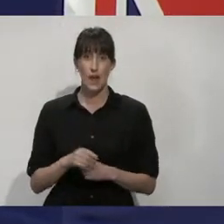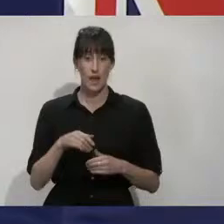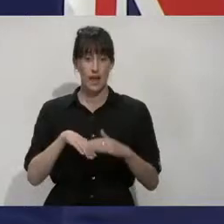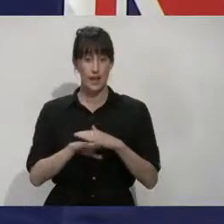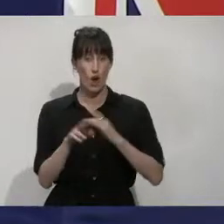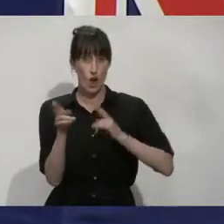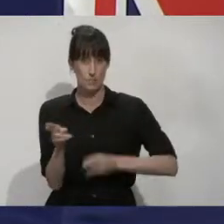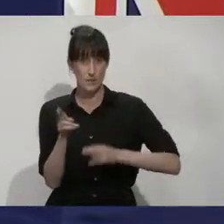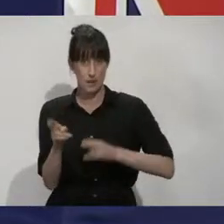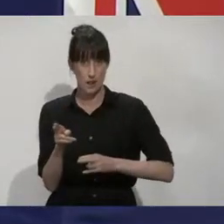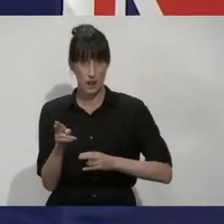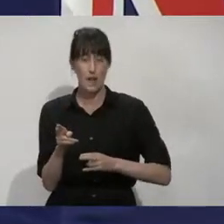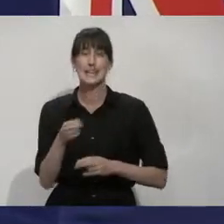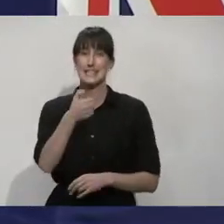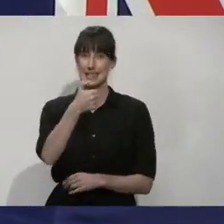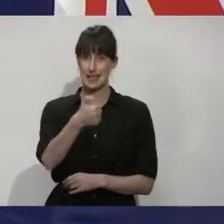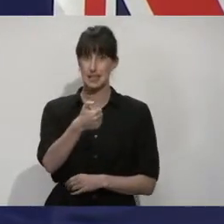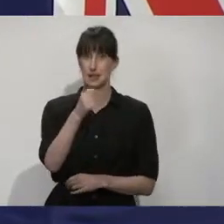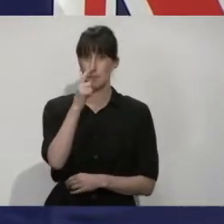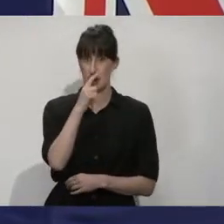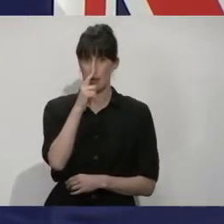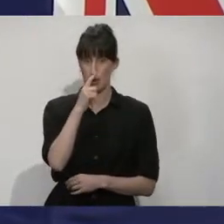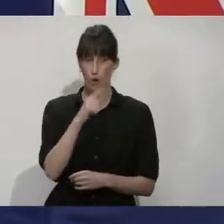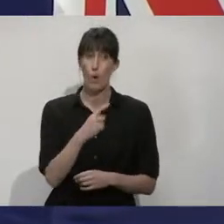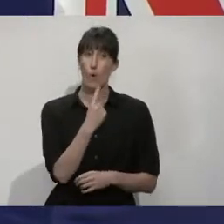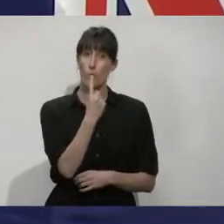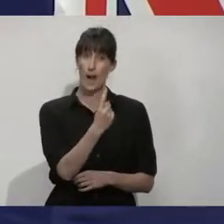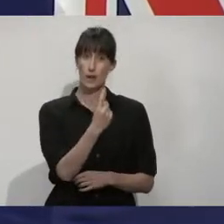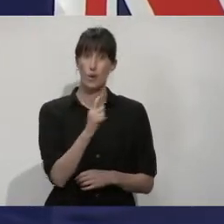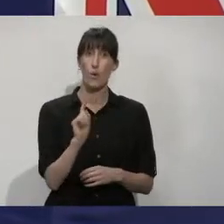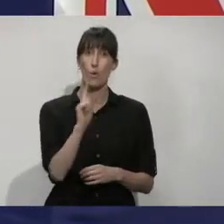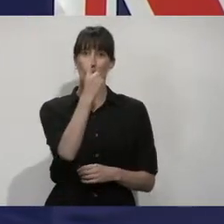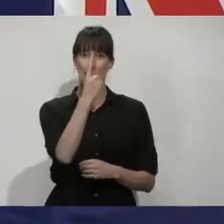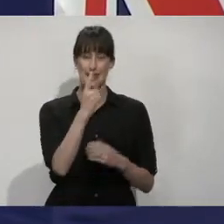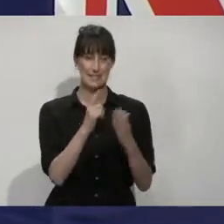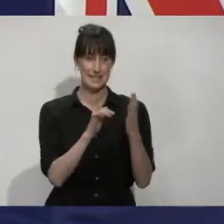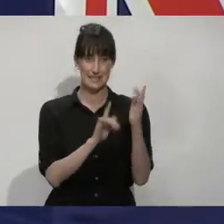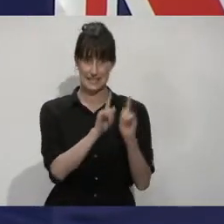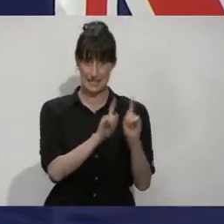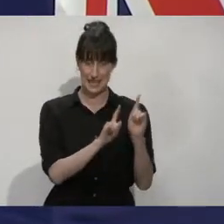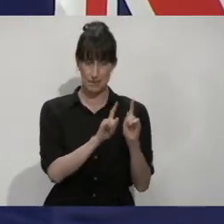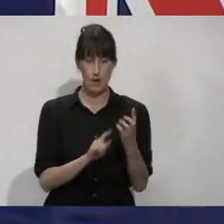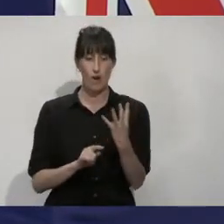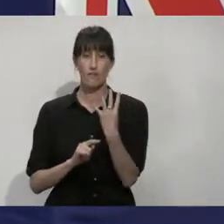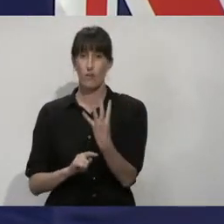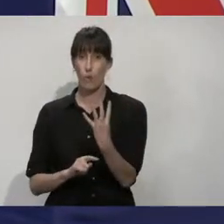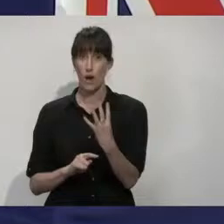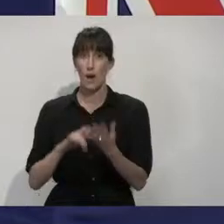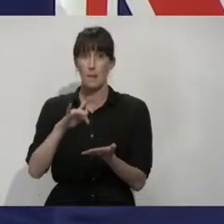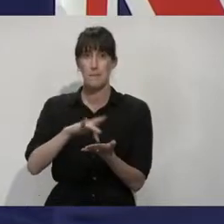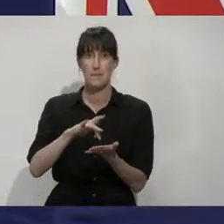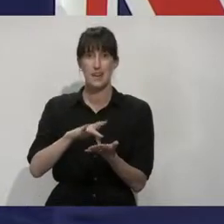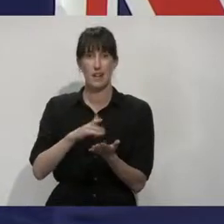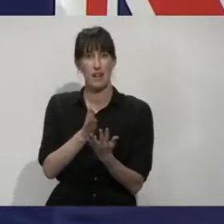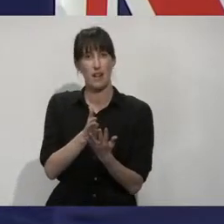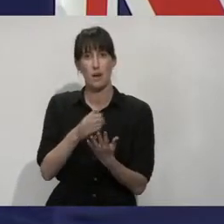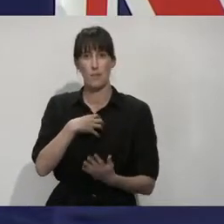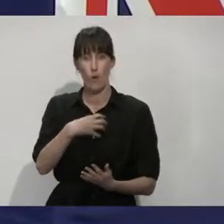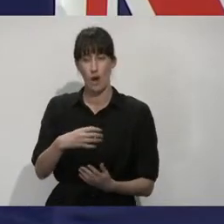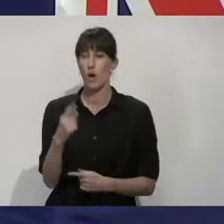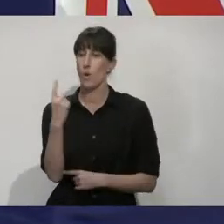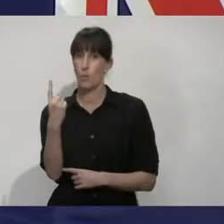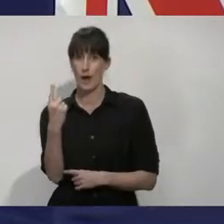receiving hospital-level care for COVID-19. 1 is in Auckland City Hospital, 4 are in Middlemore, and as I said, there is 1 person in